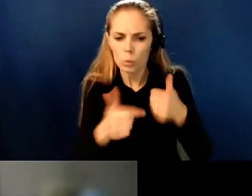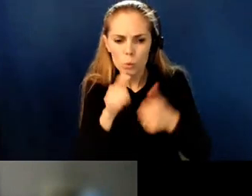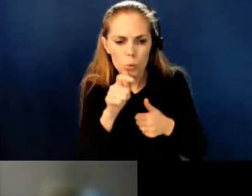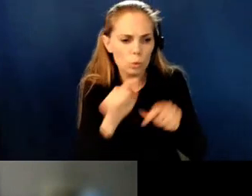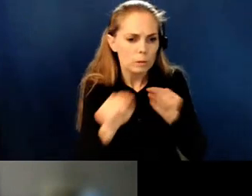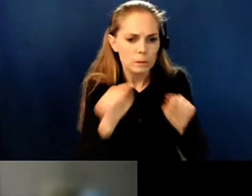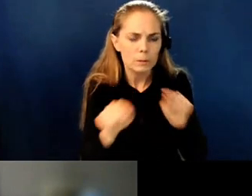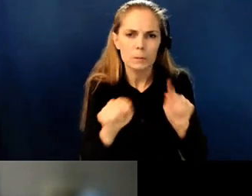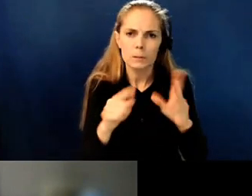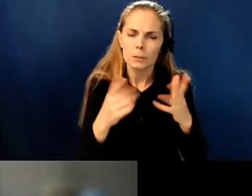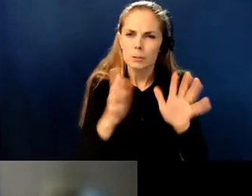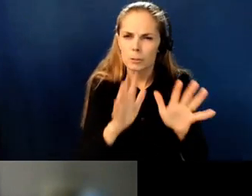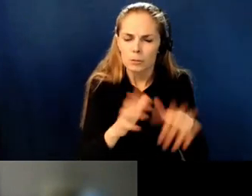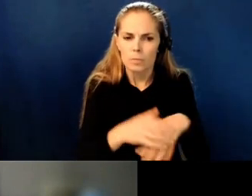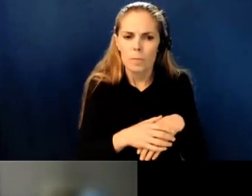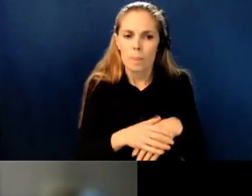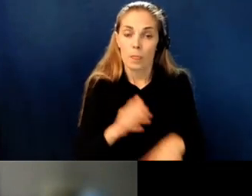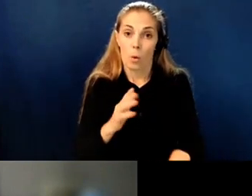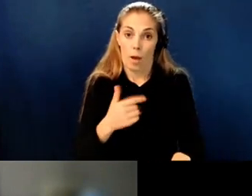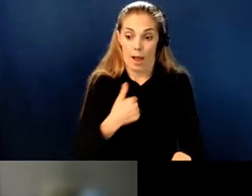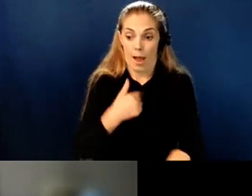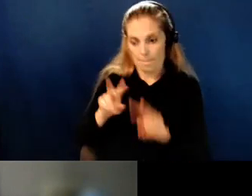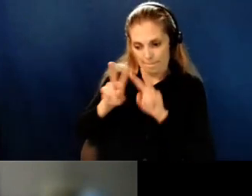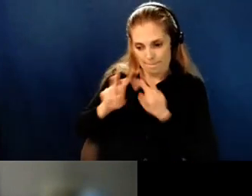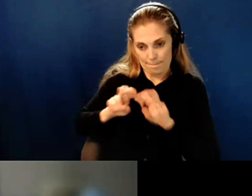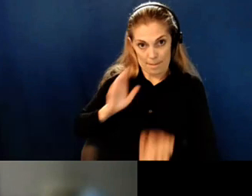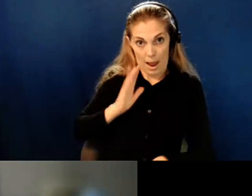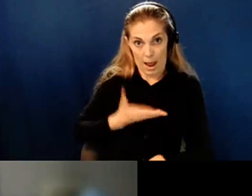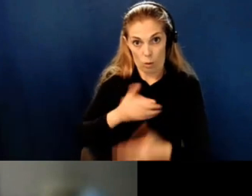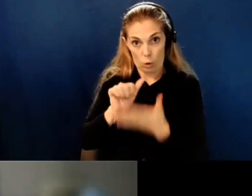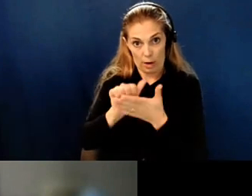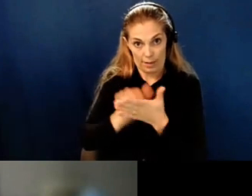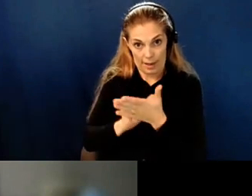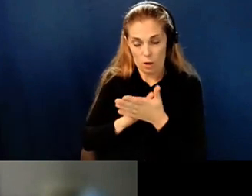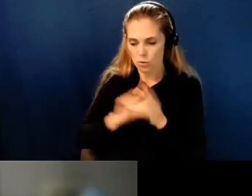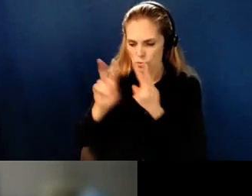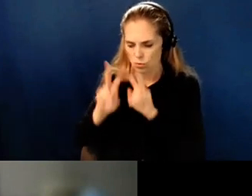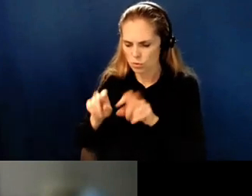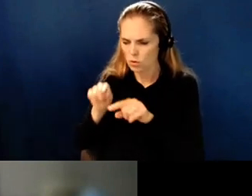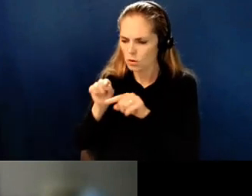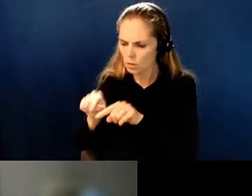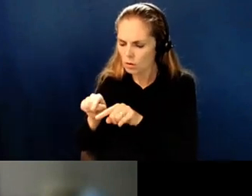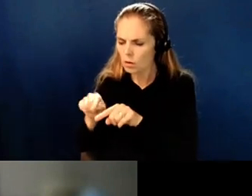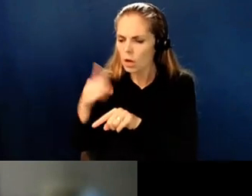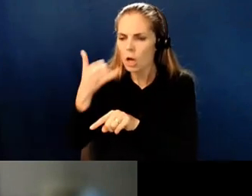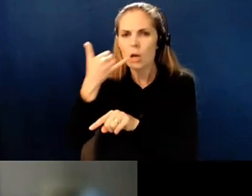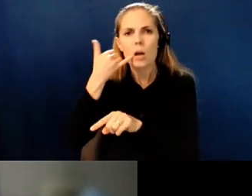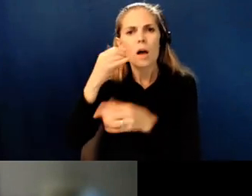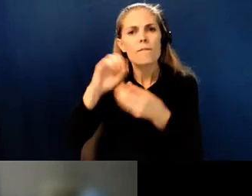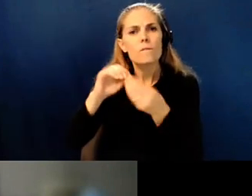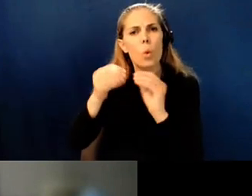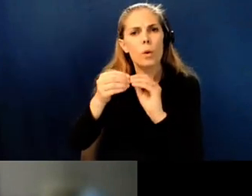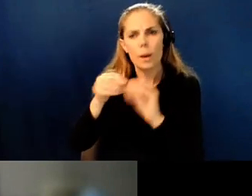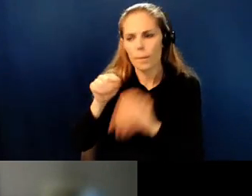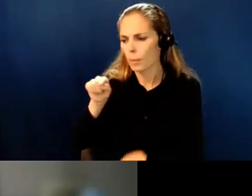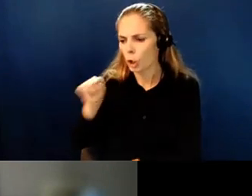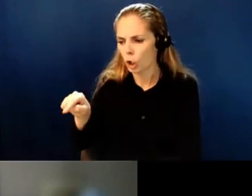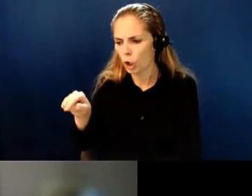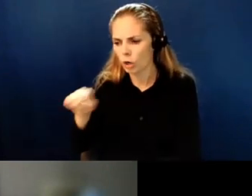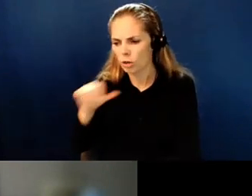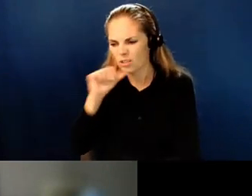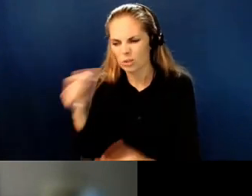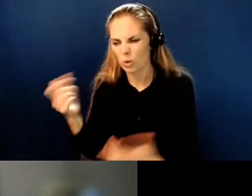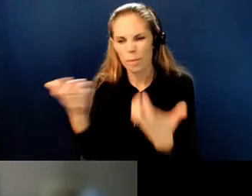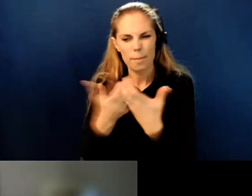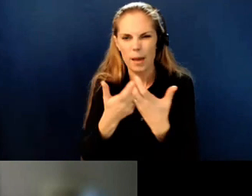and the phone number that is set up for our organization doesn't match the landline that we have associated with our organization.